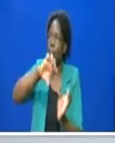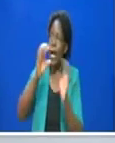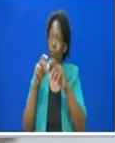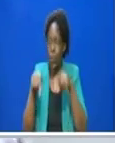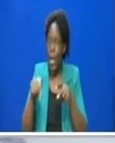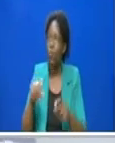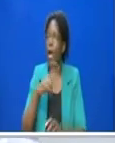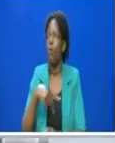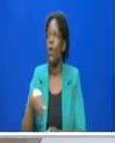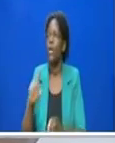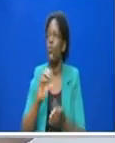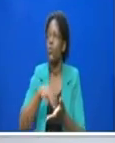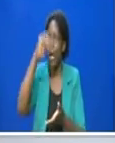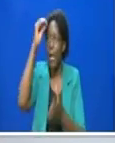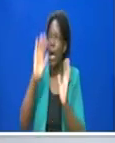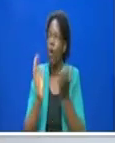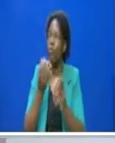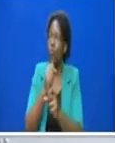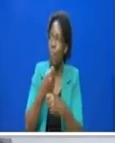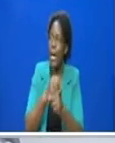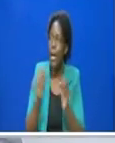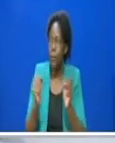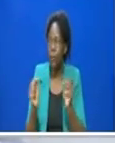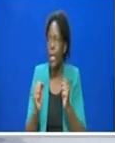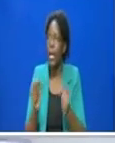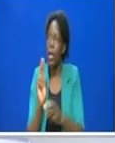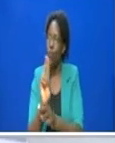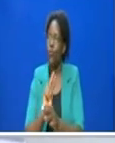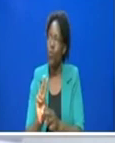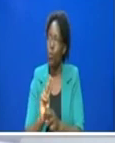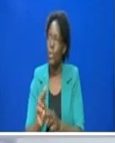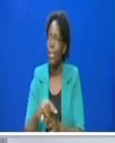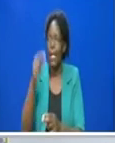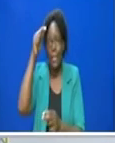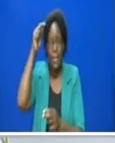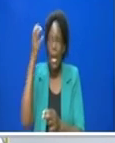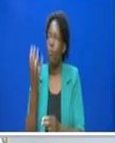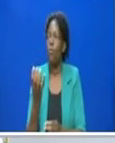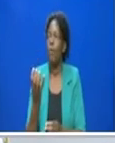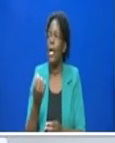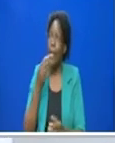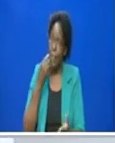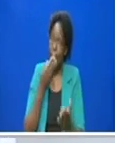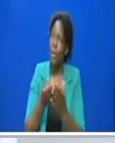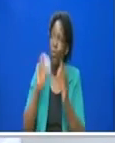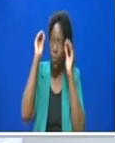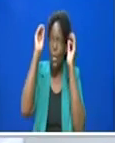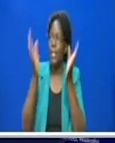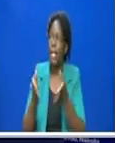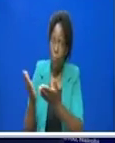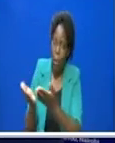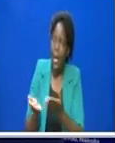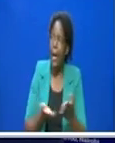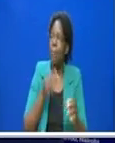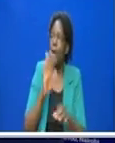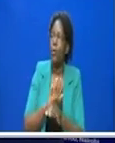going to learn how to make a refrigerant using charcoal. Thank you very much, Mwalimu, and karibu sana to the show. Thank